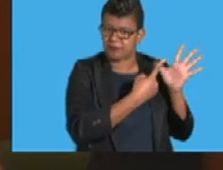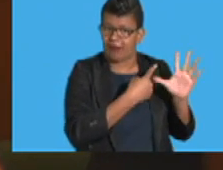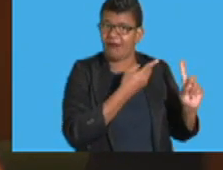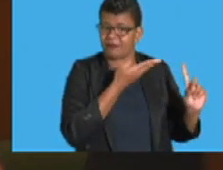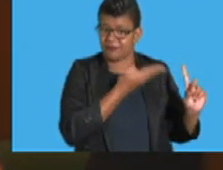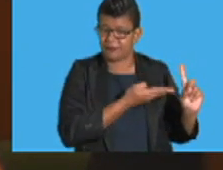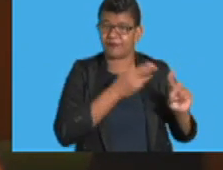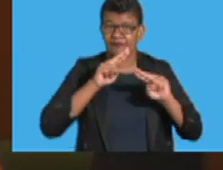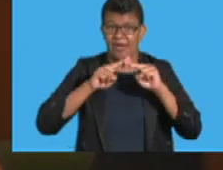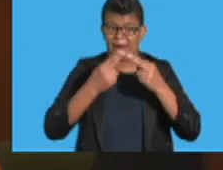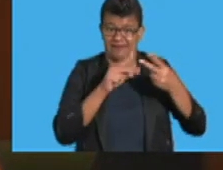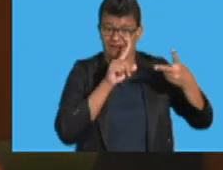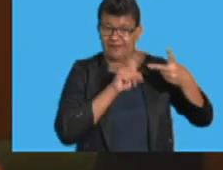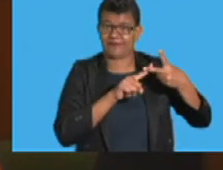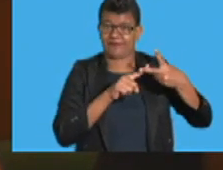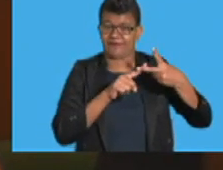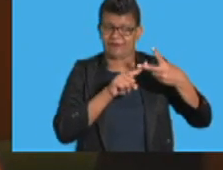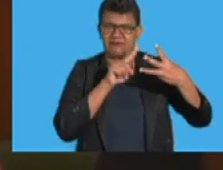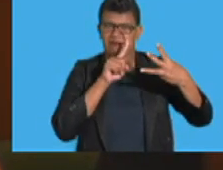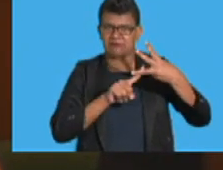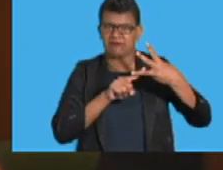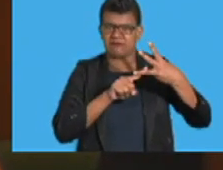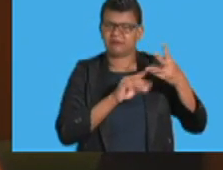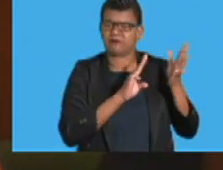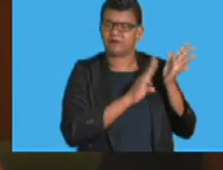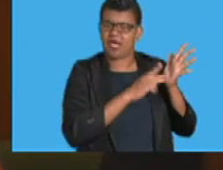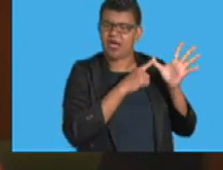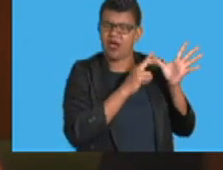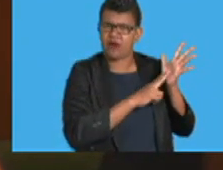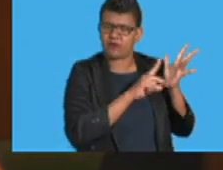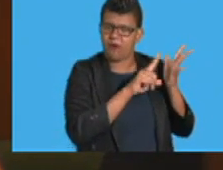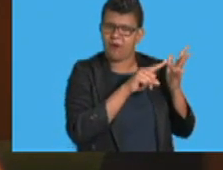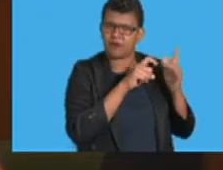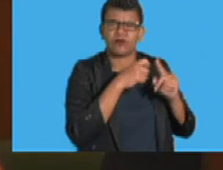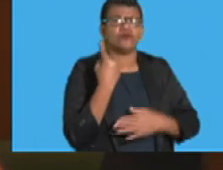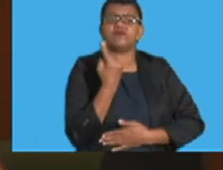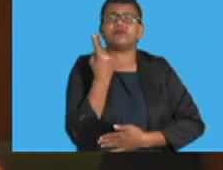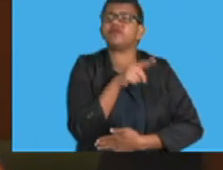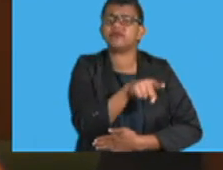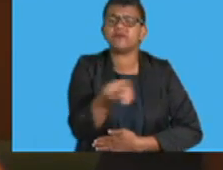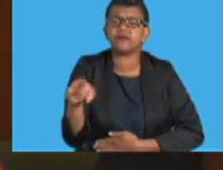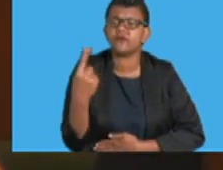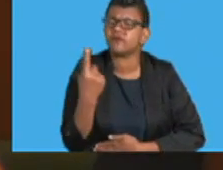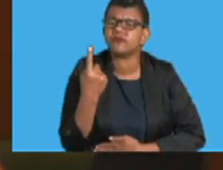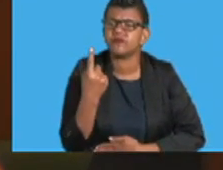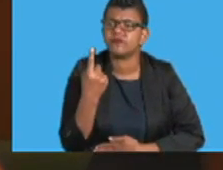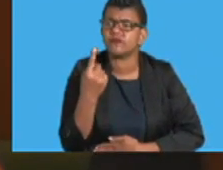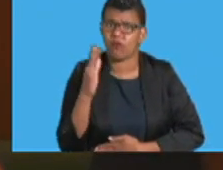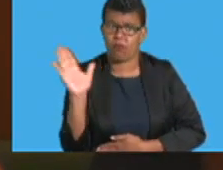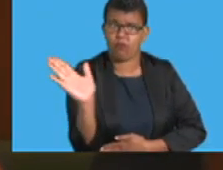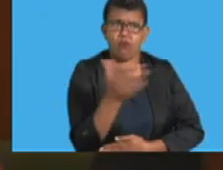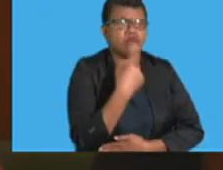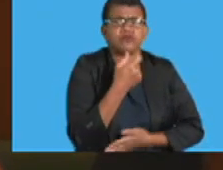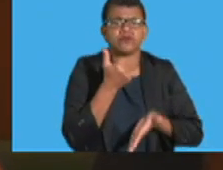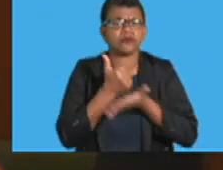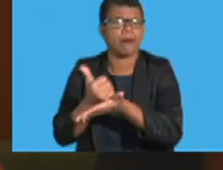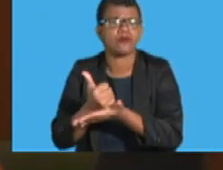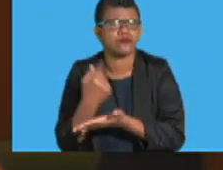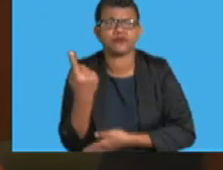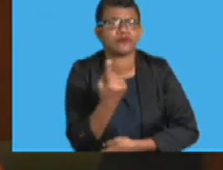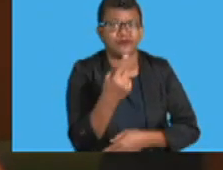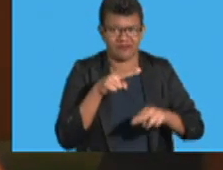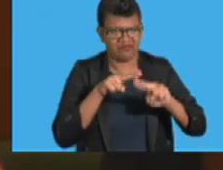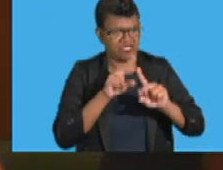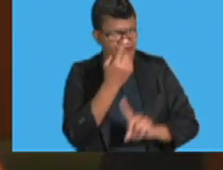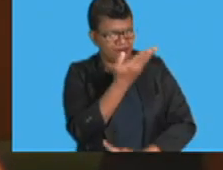and family, New World staff, Manoj, and all who have supported Fiji First, Mr. Coop and brother Sartar and my family, Mr. Sami from Botokola,